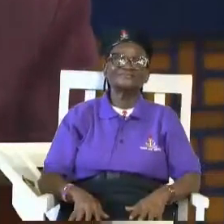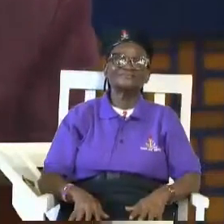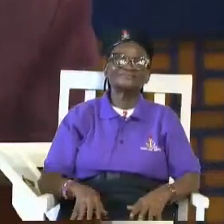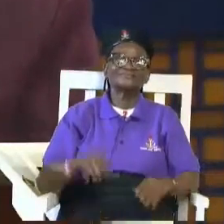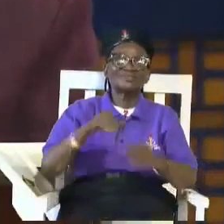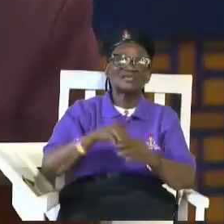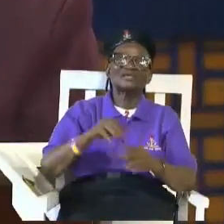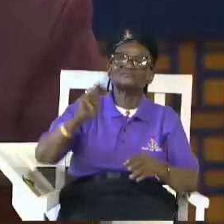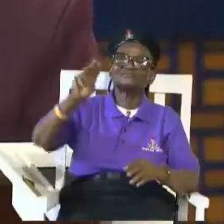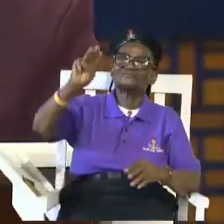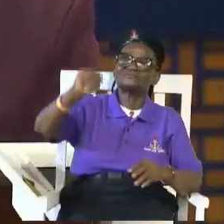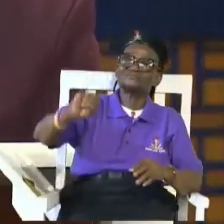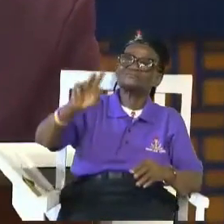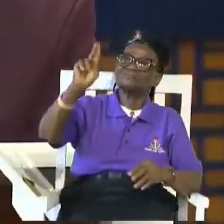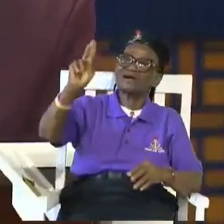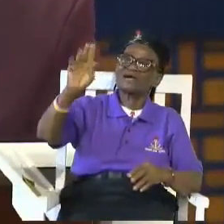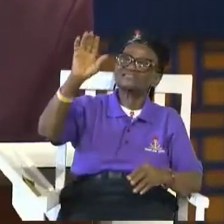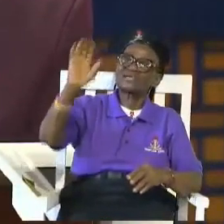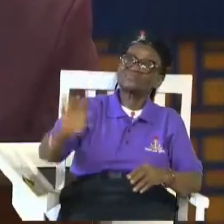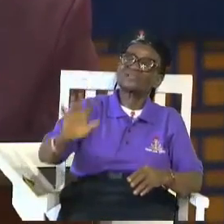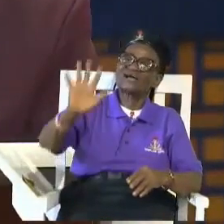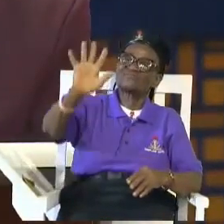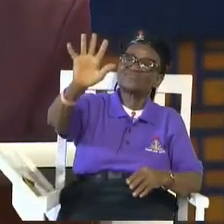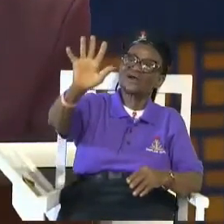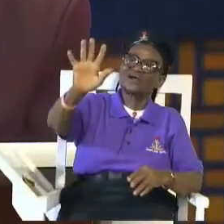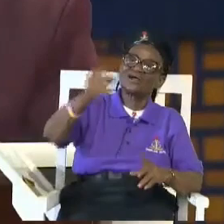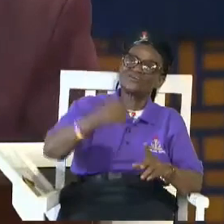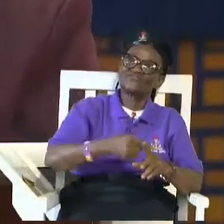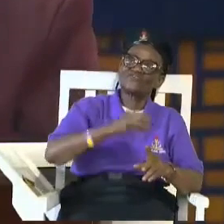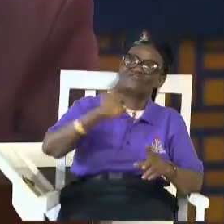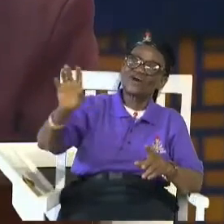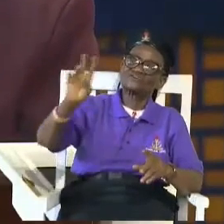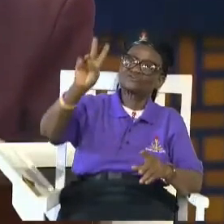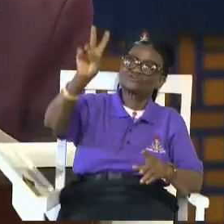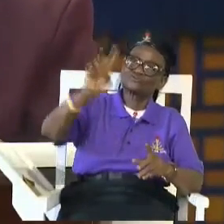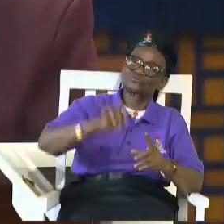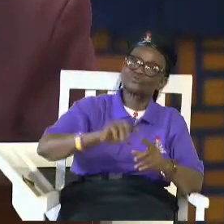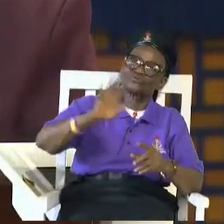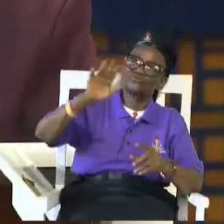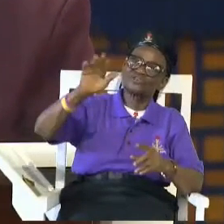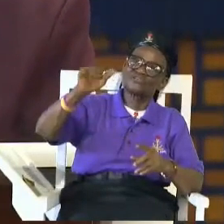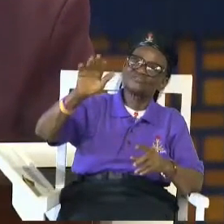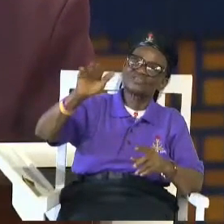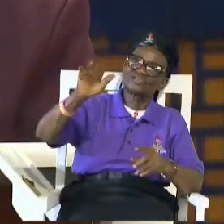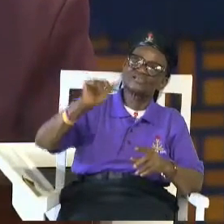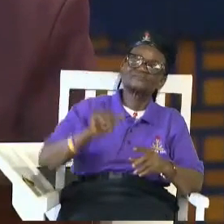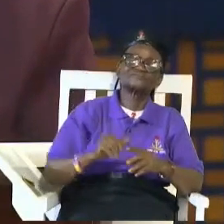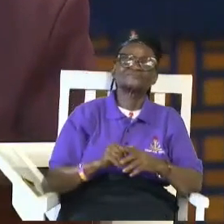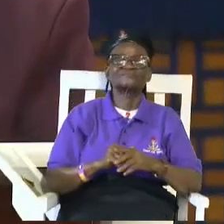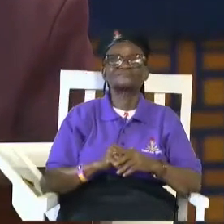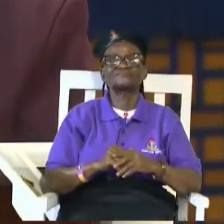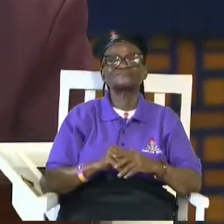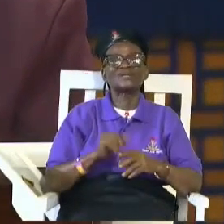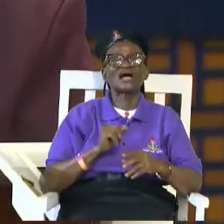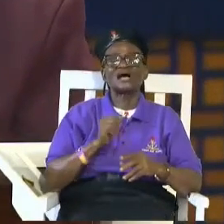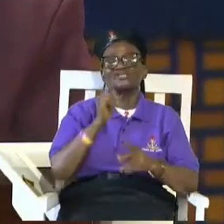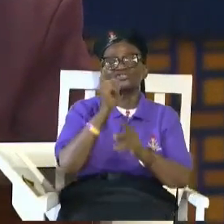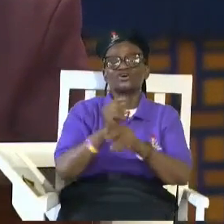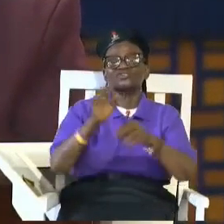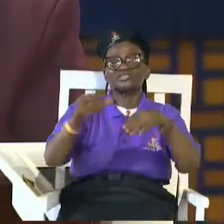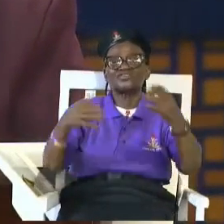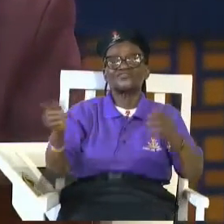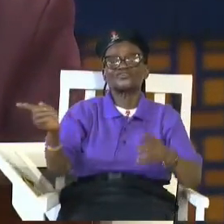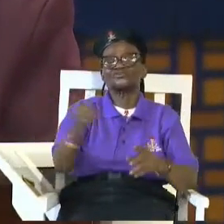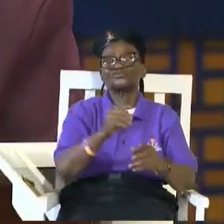In Mark chapter 5, from verse 2 to 15, I'm just giving you some examples